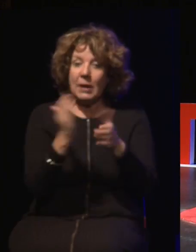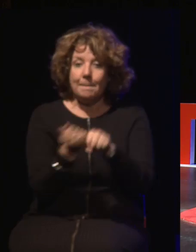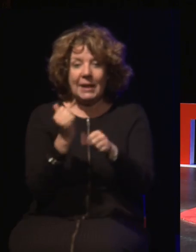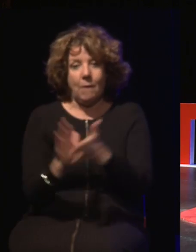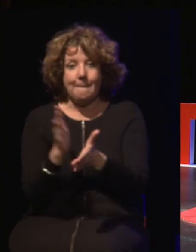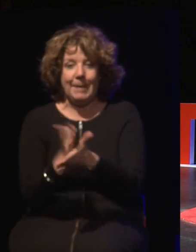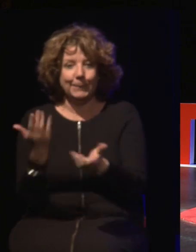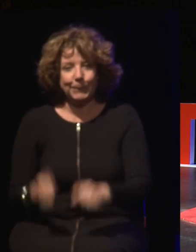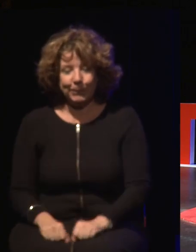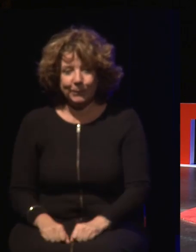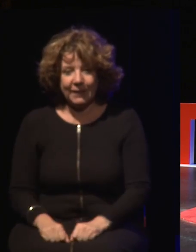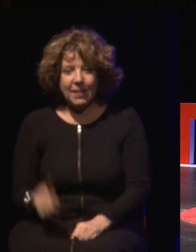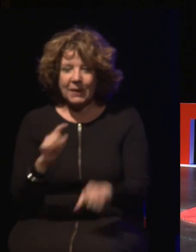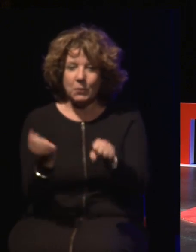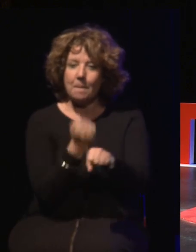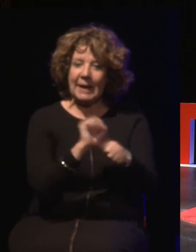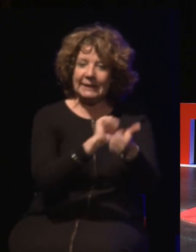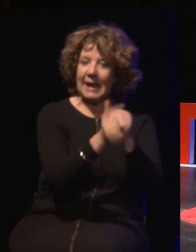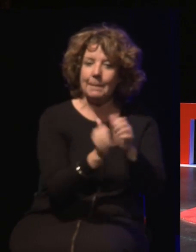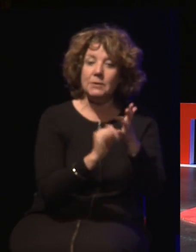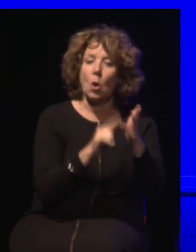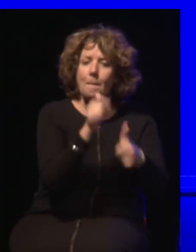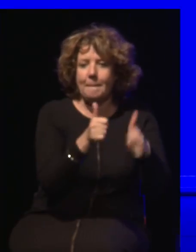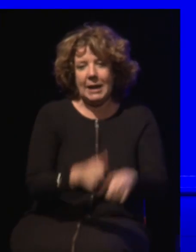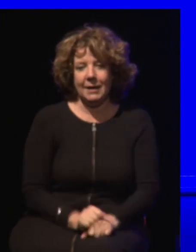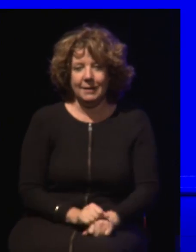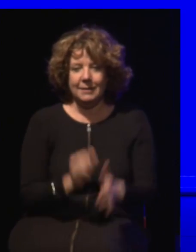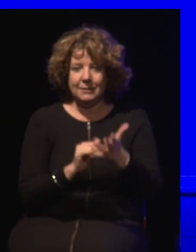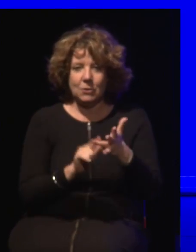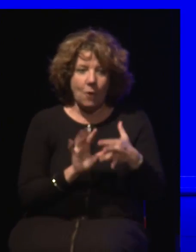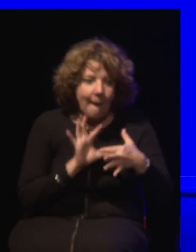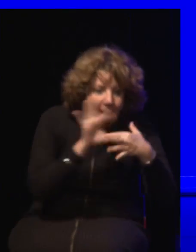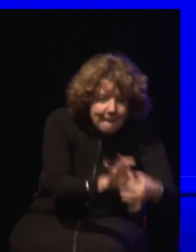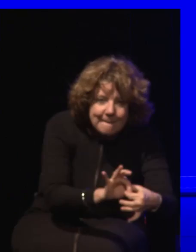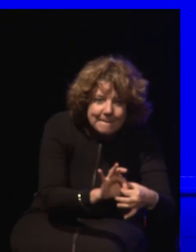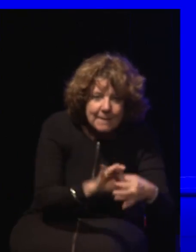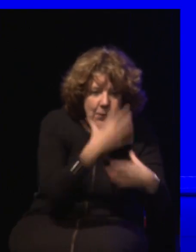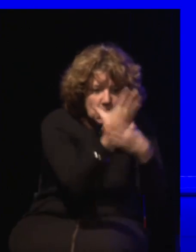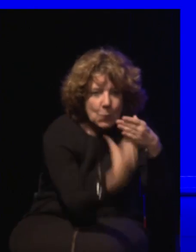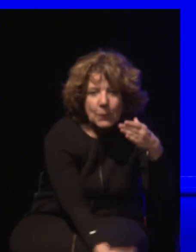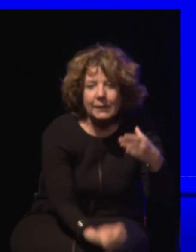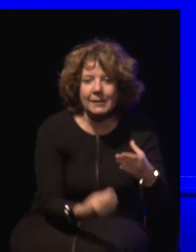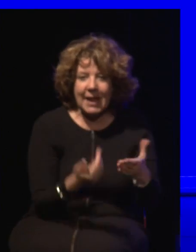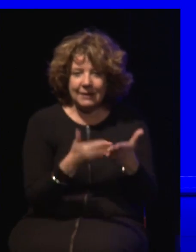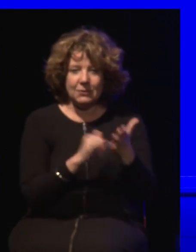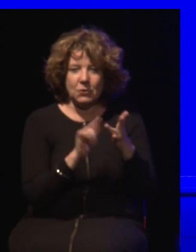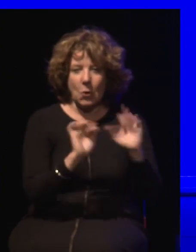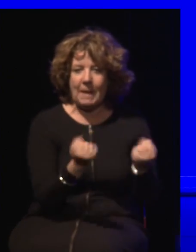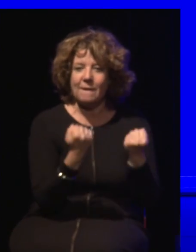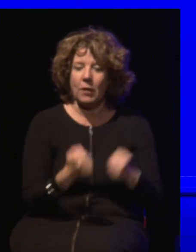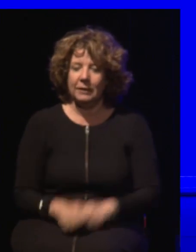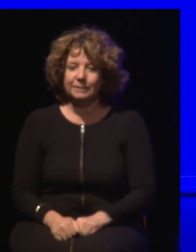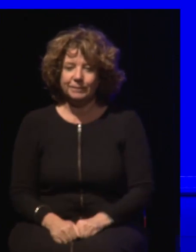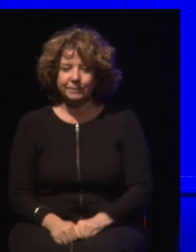hormones. That's what makes games so popular, so engaging, and so powerful.